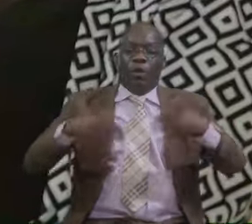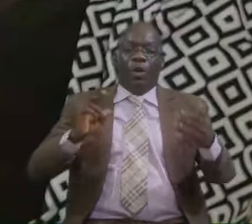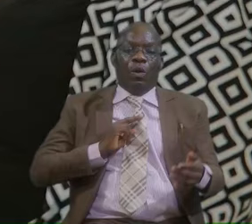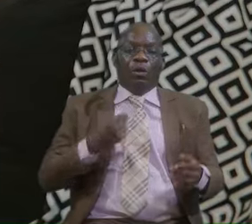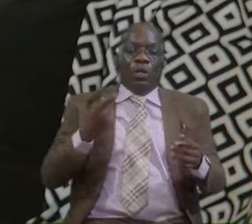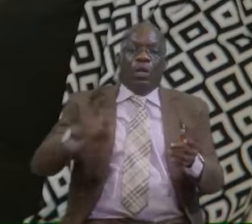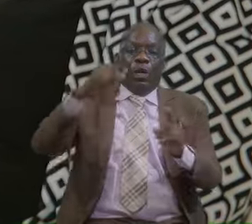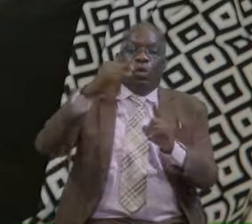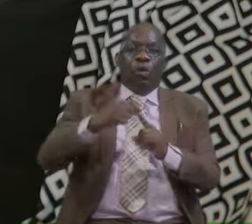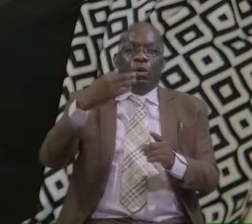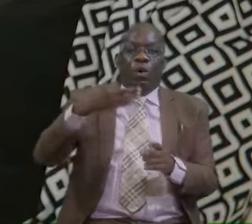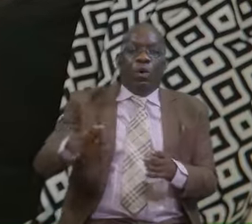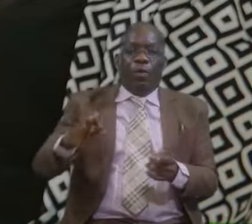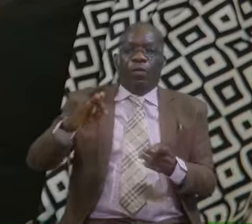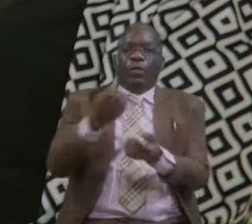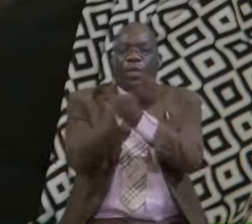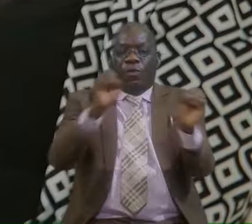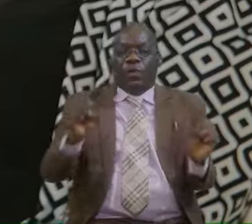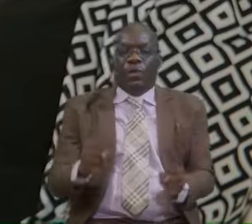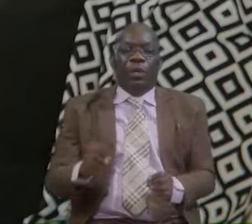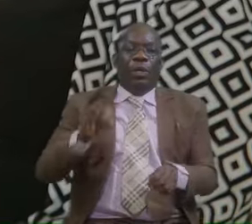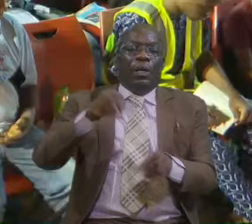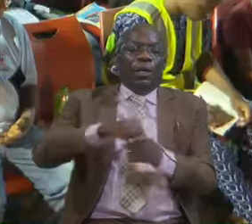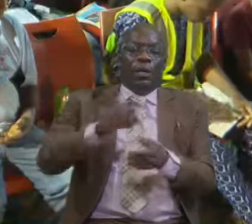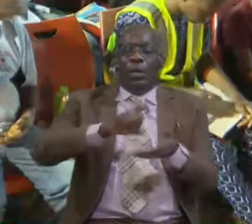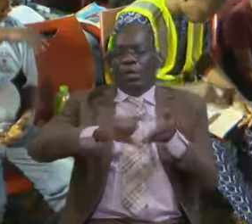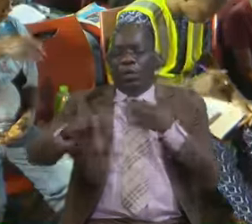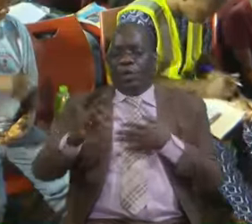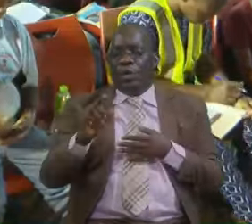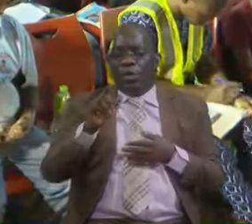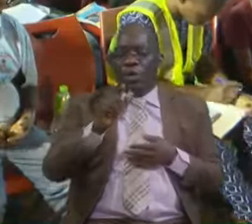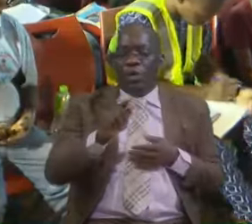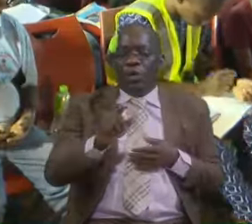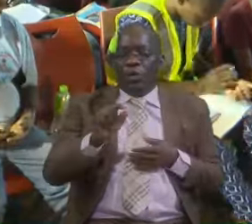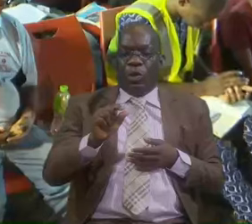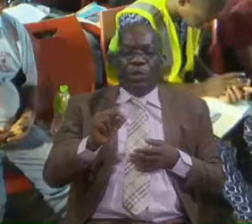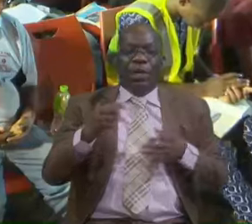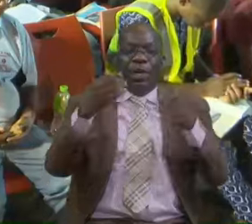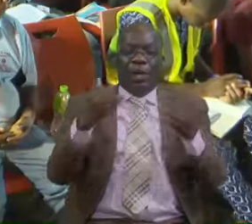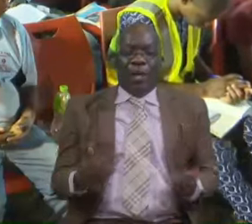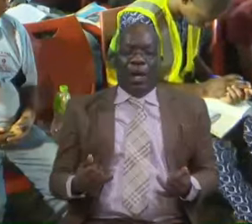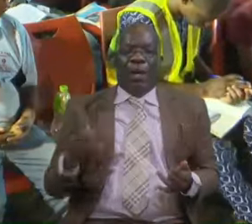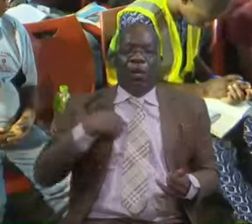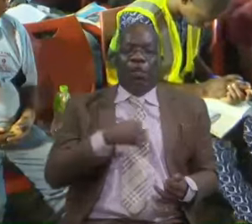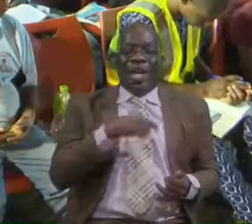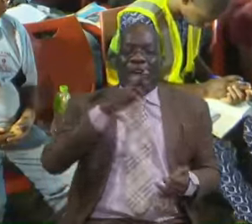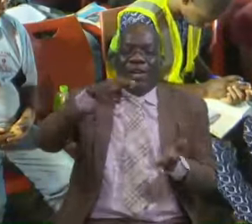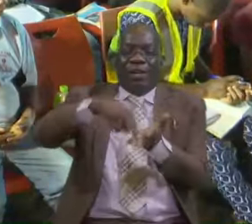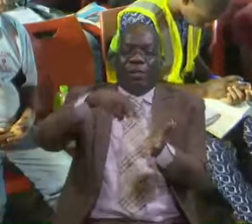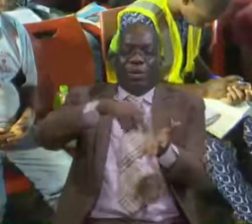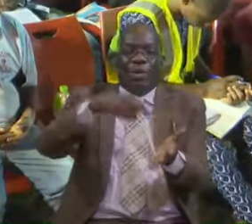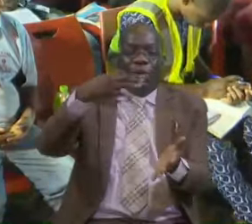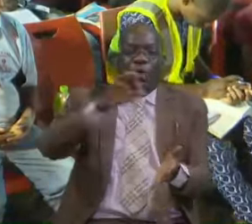reconciliation. In verse 20, it says, now then, we are ambassadors for Christ, as